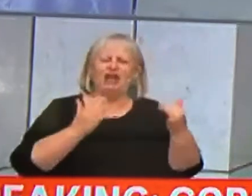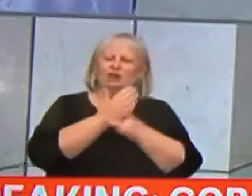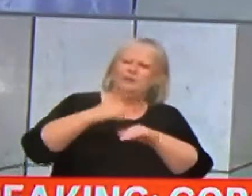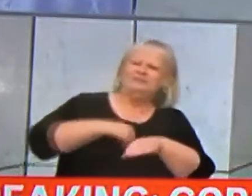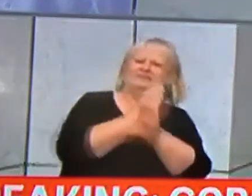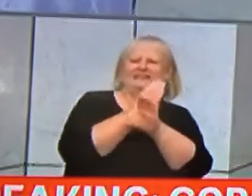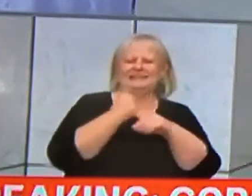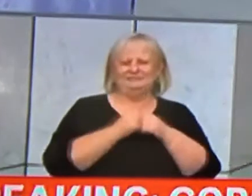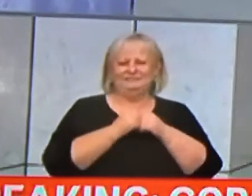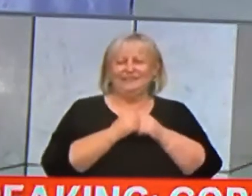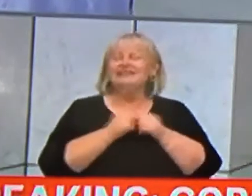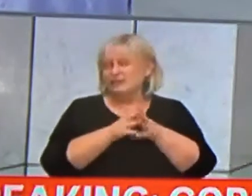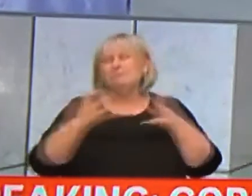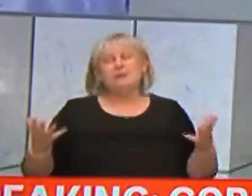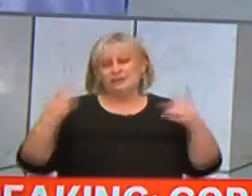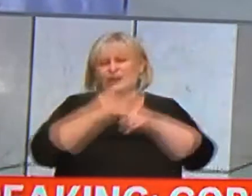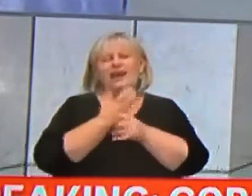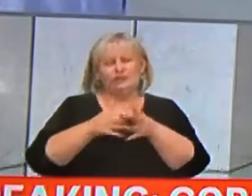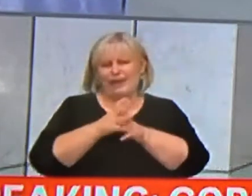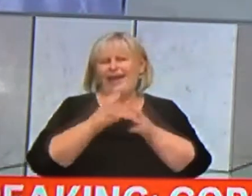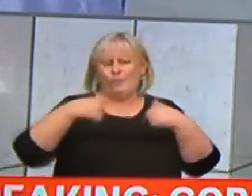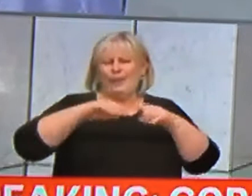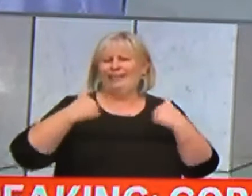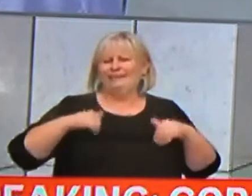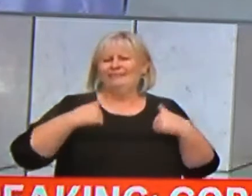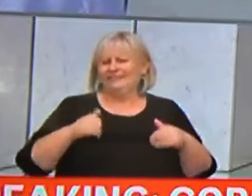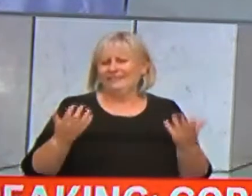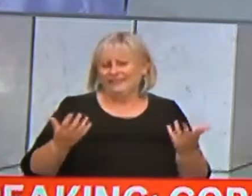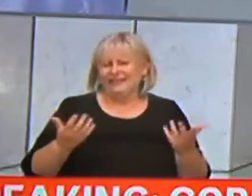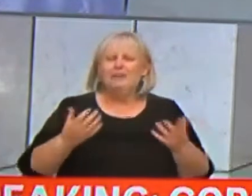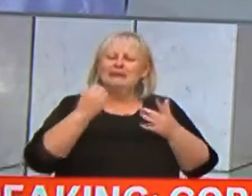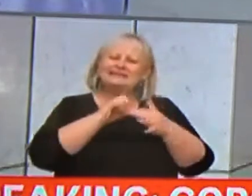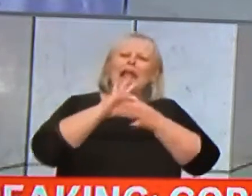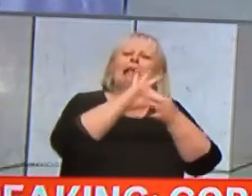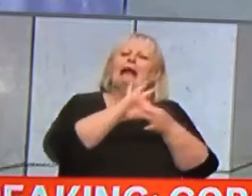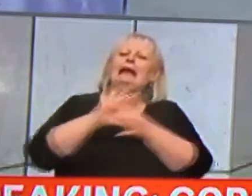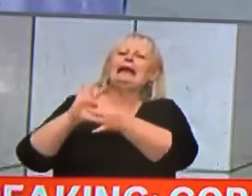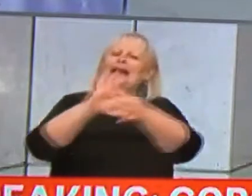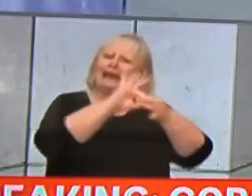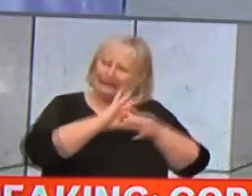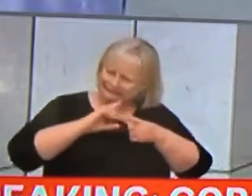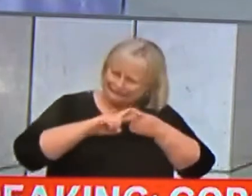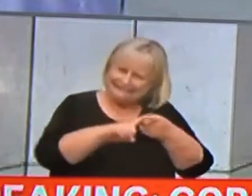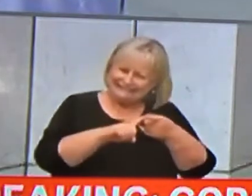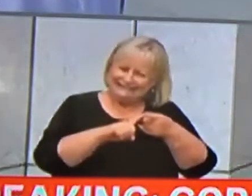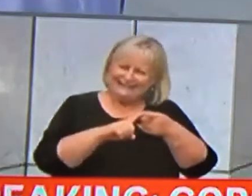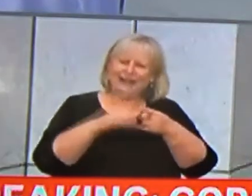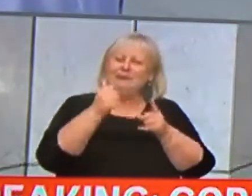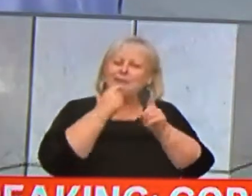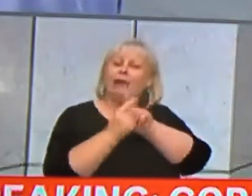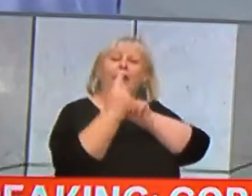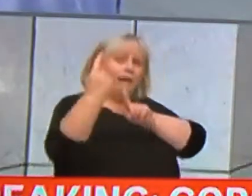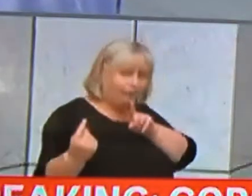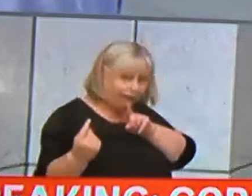method. It's a big change to our way of life. But we're staying connected to each other. We might have to keep our